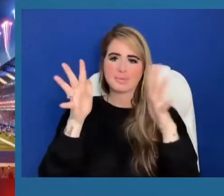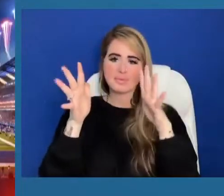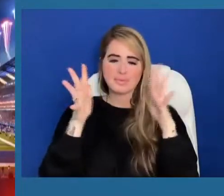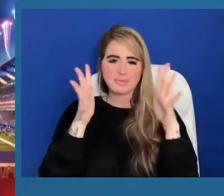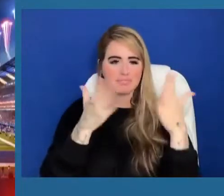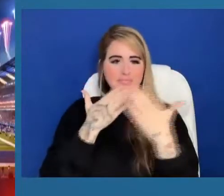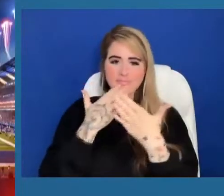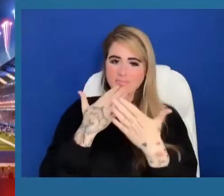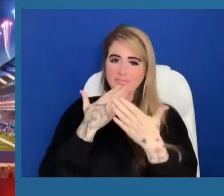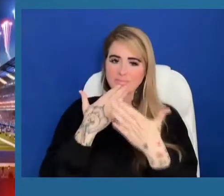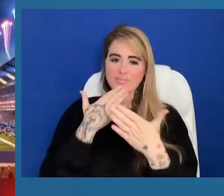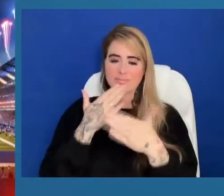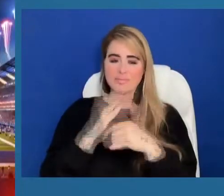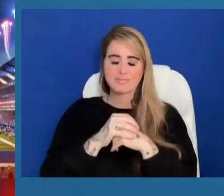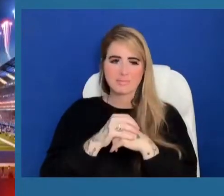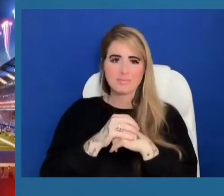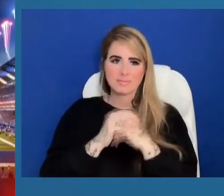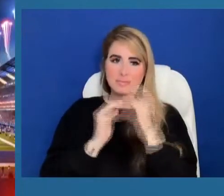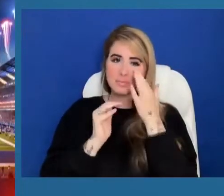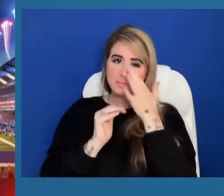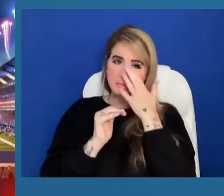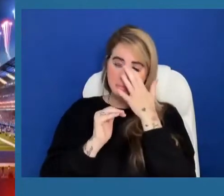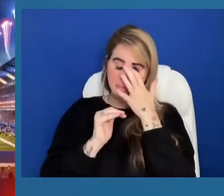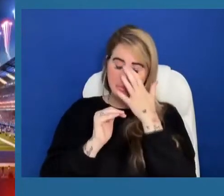Thank you.